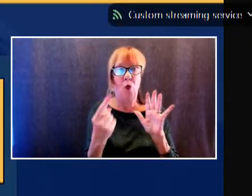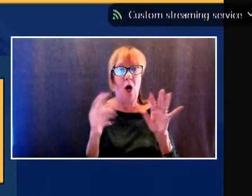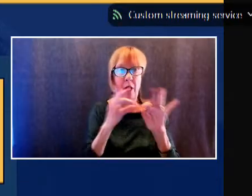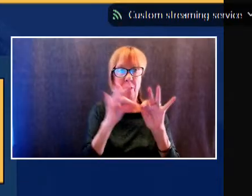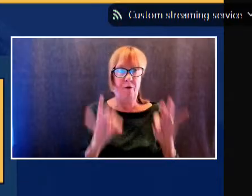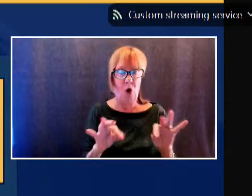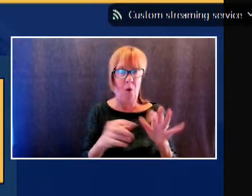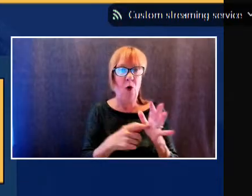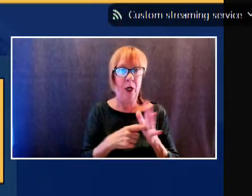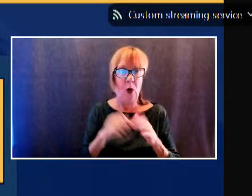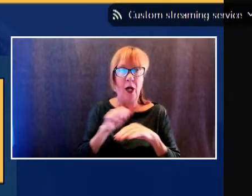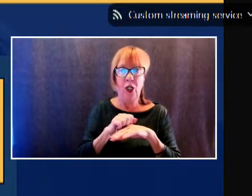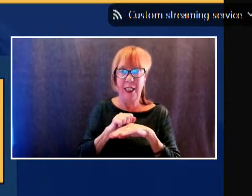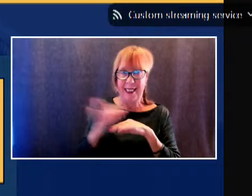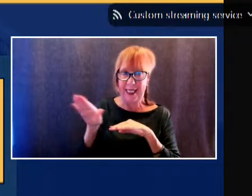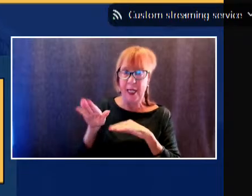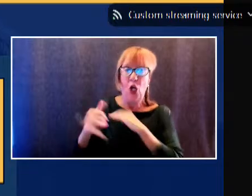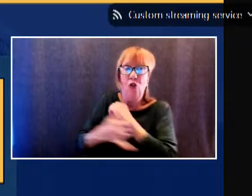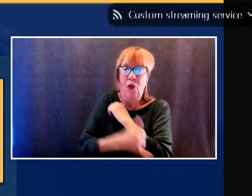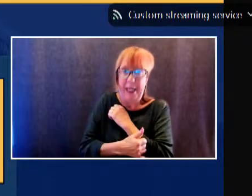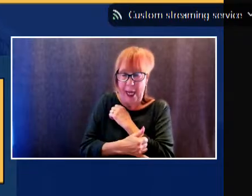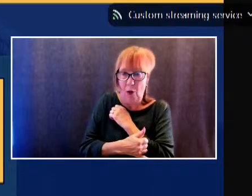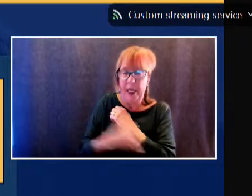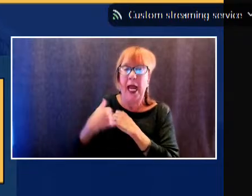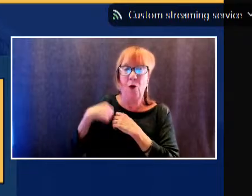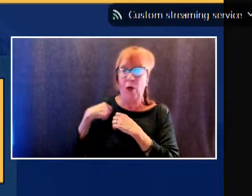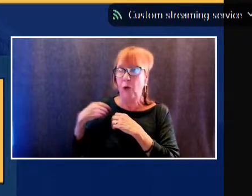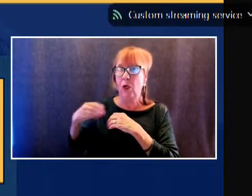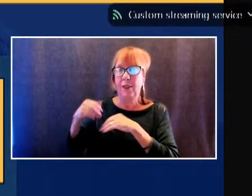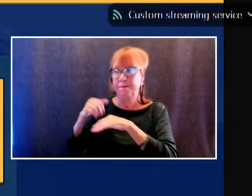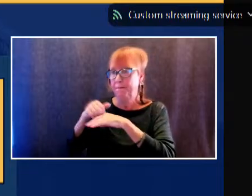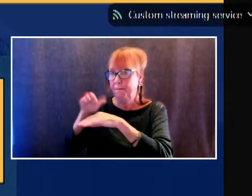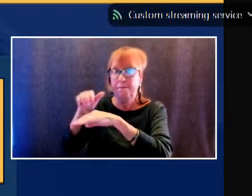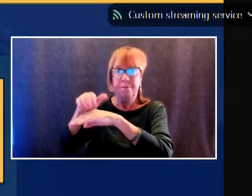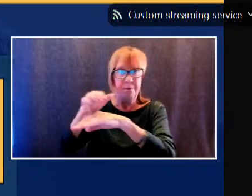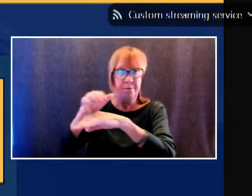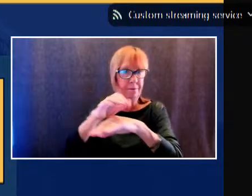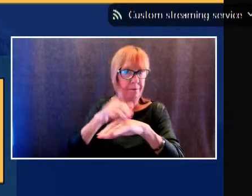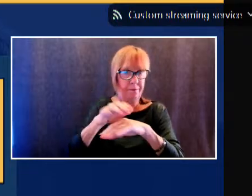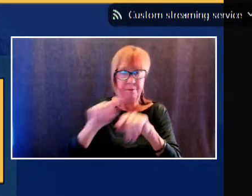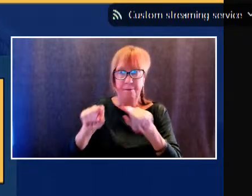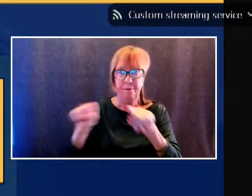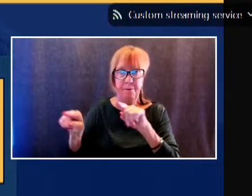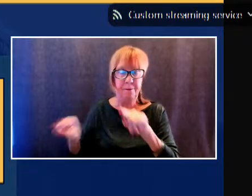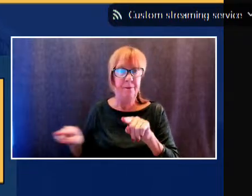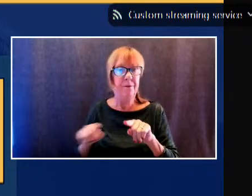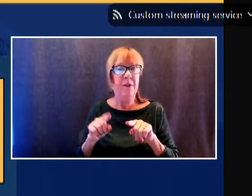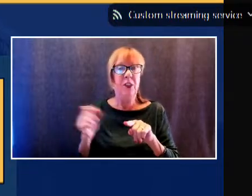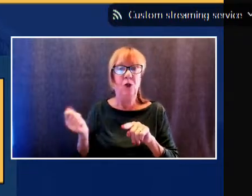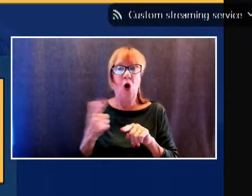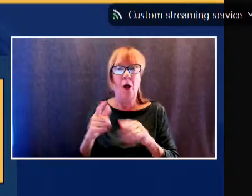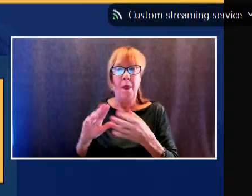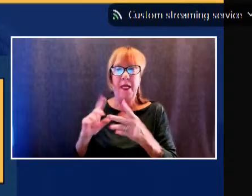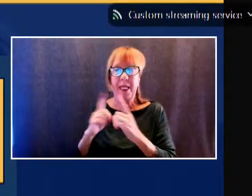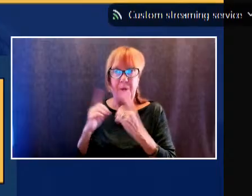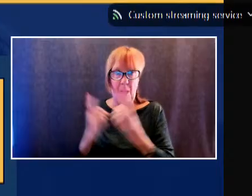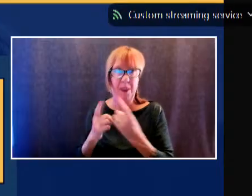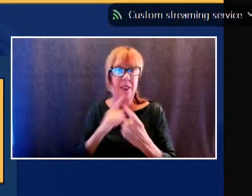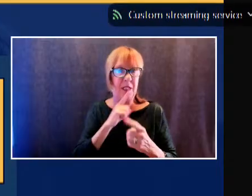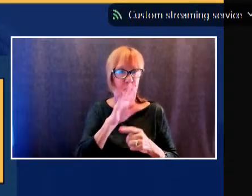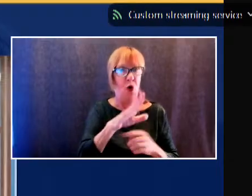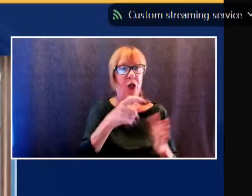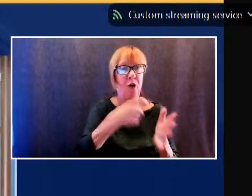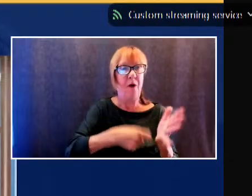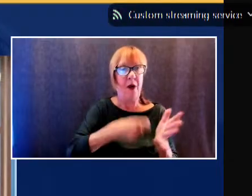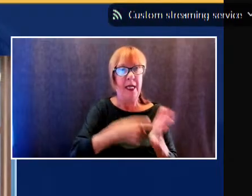we'll internally route it to all the appropriate departments to ensure that all refunds are received. And if we can move to the